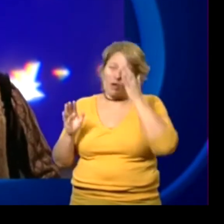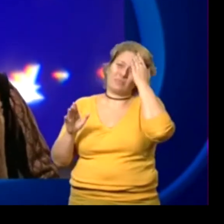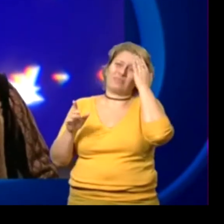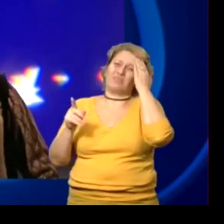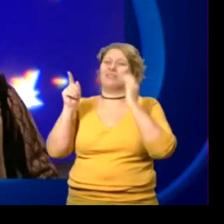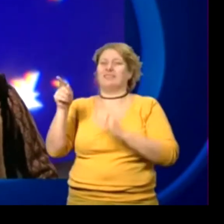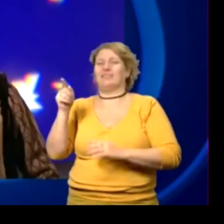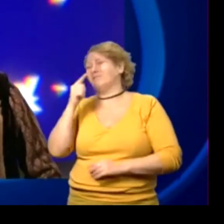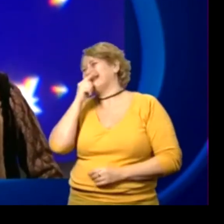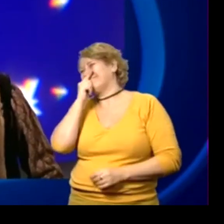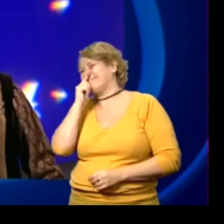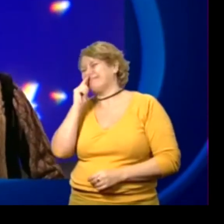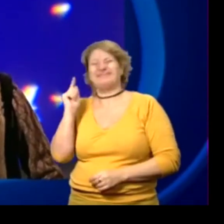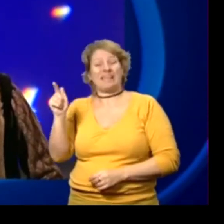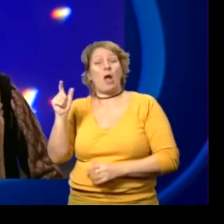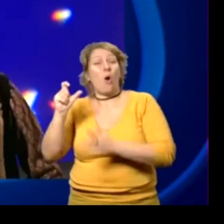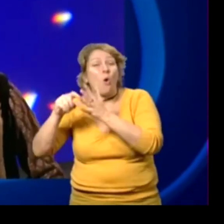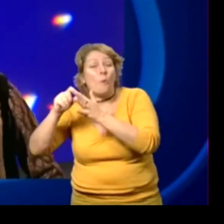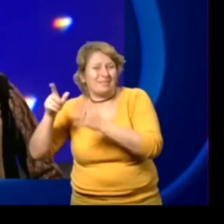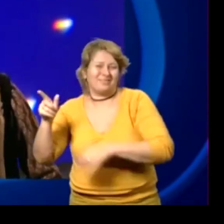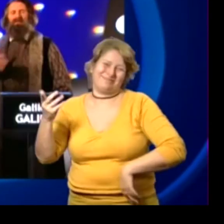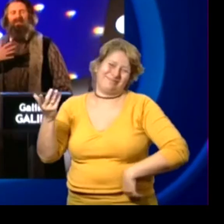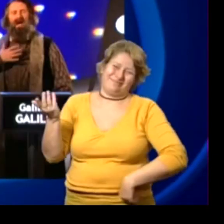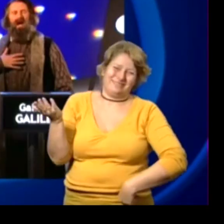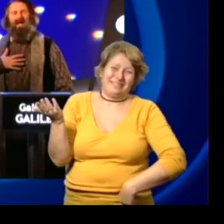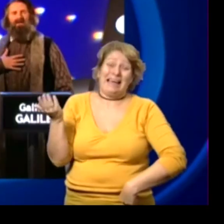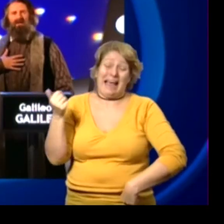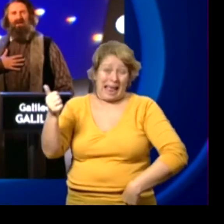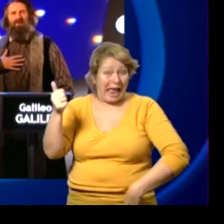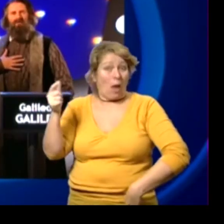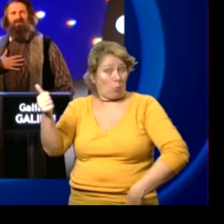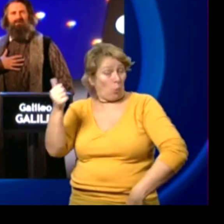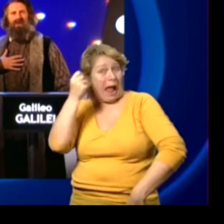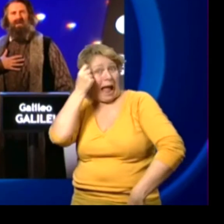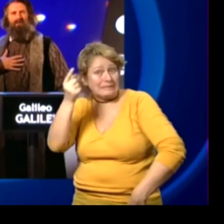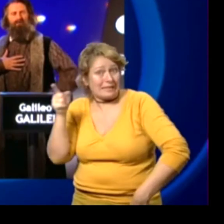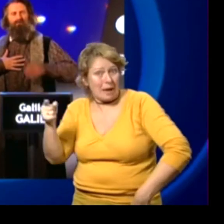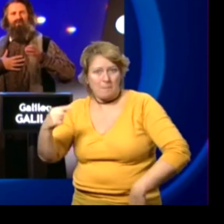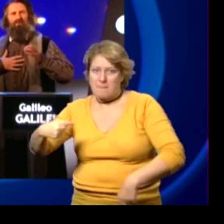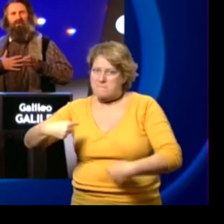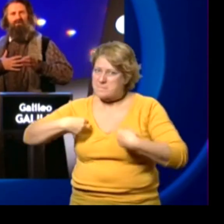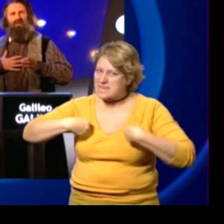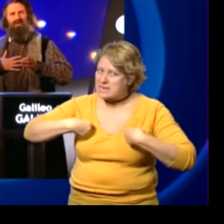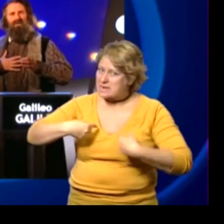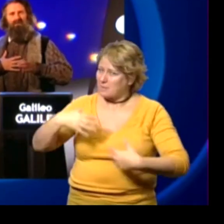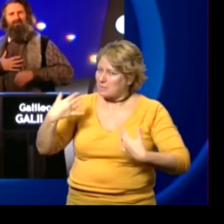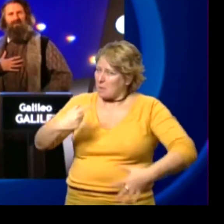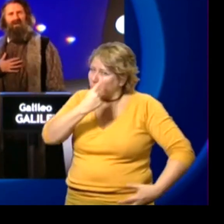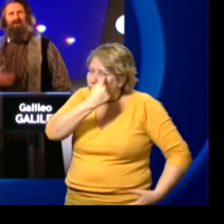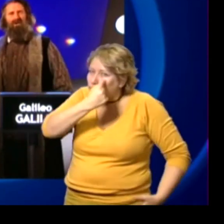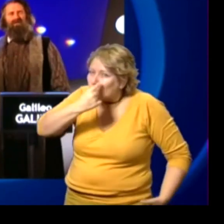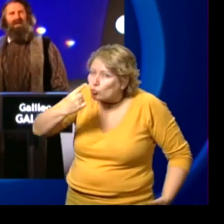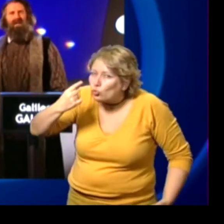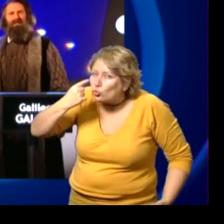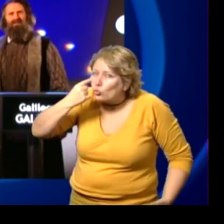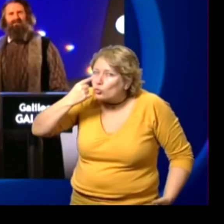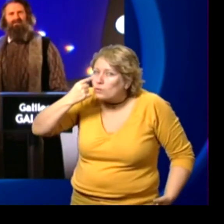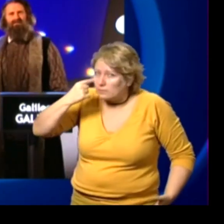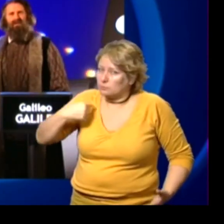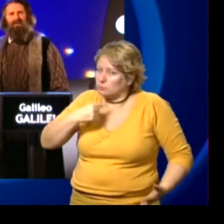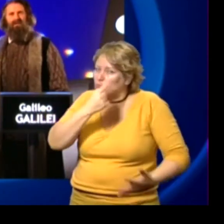him his due. He had a good idea, but I was the man who proved it was more than hot